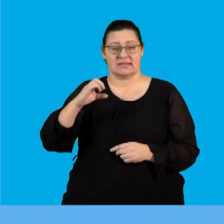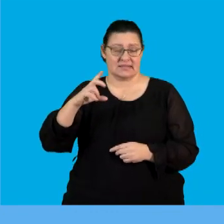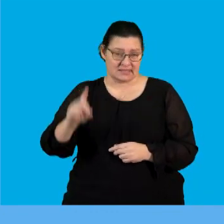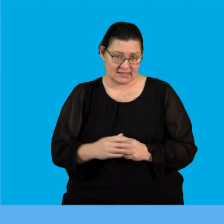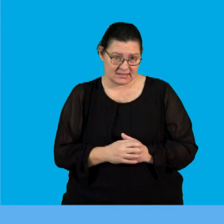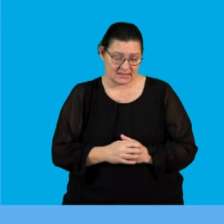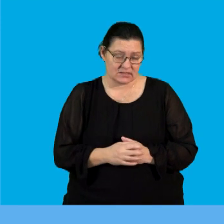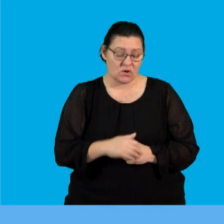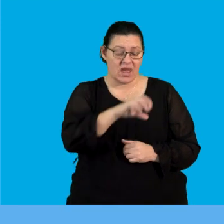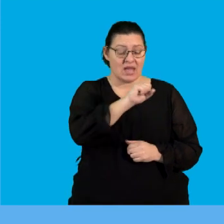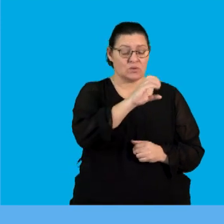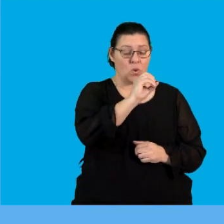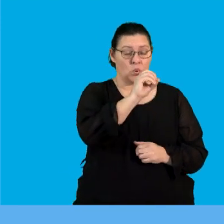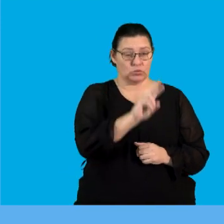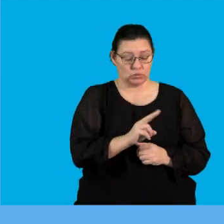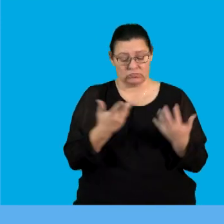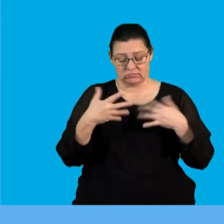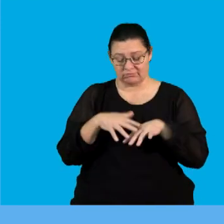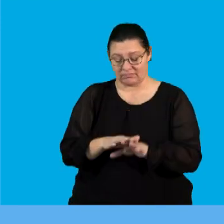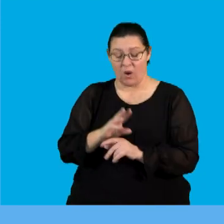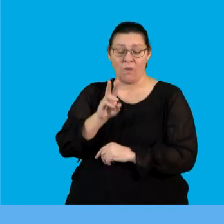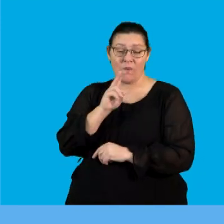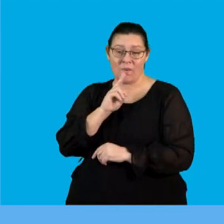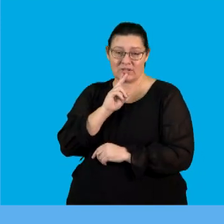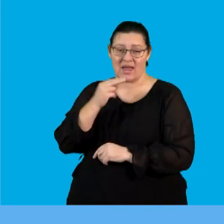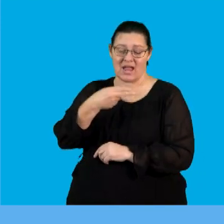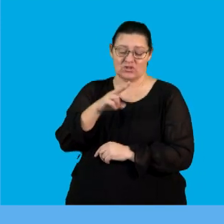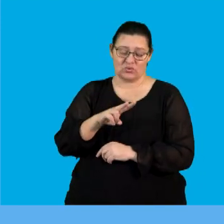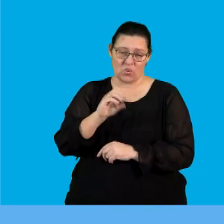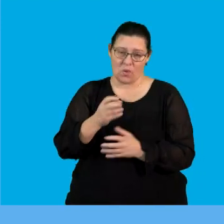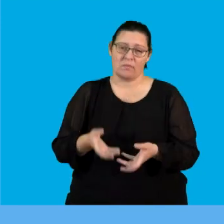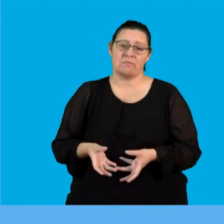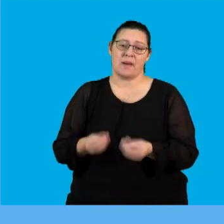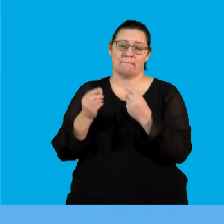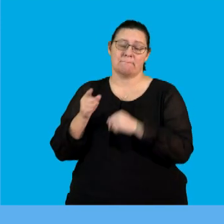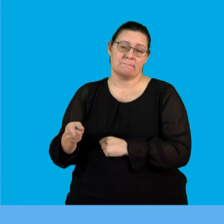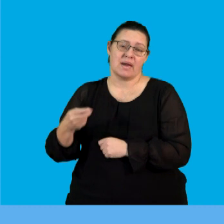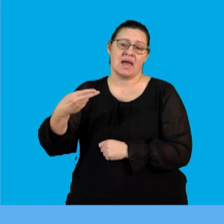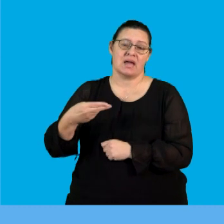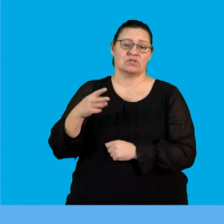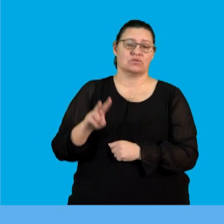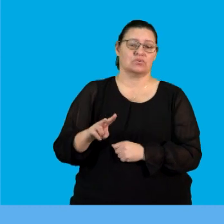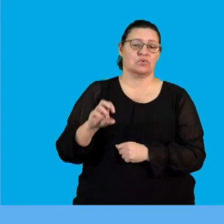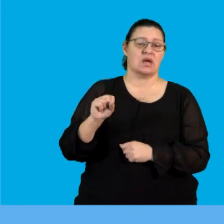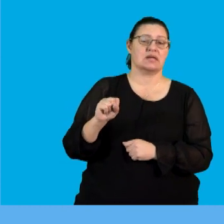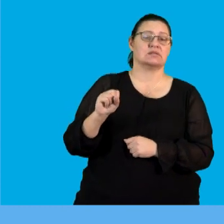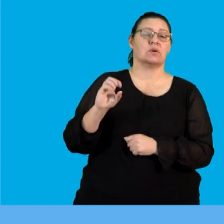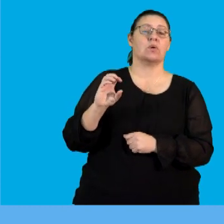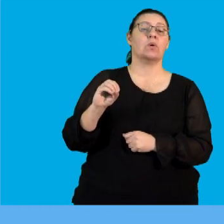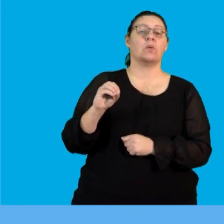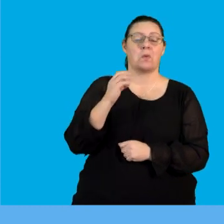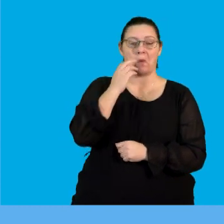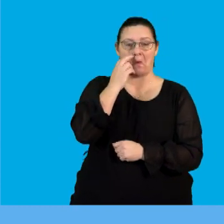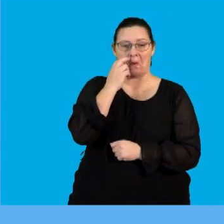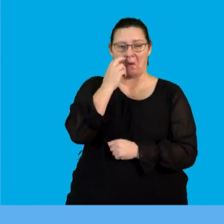dissolves in water, the reaction is given here. That sulfur dioxide plus H2O reacts to form sulfurous